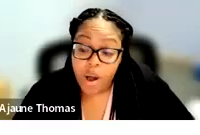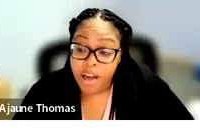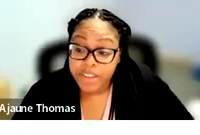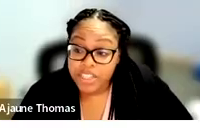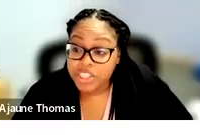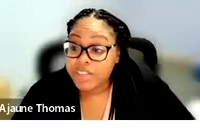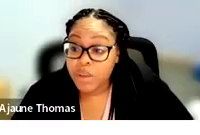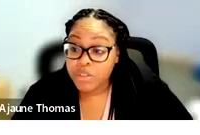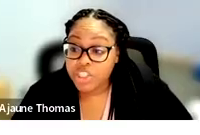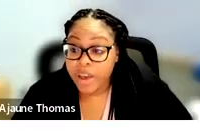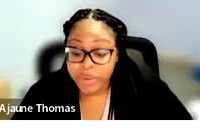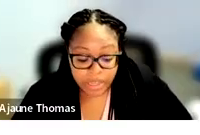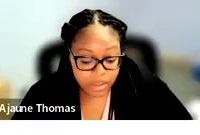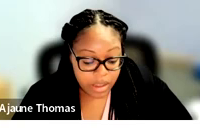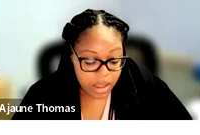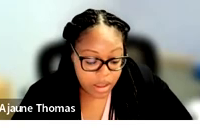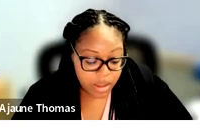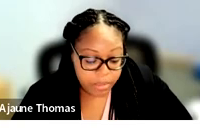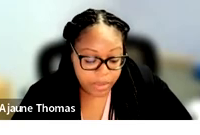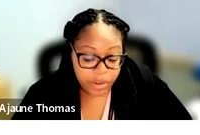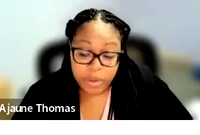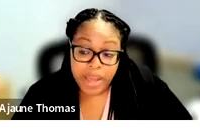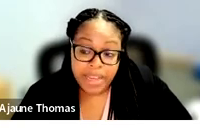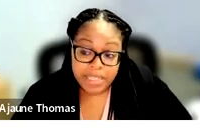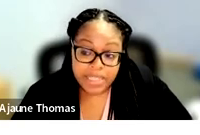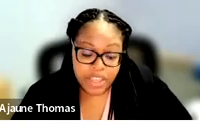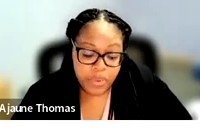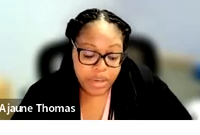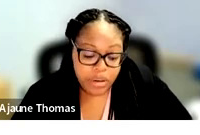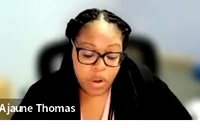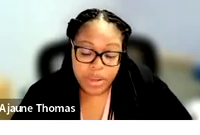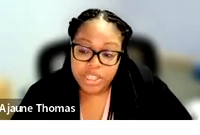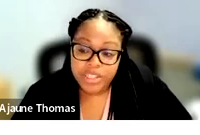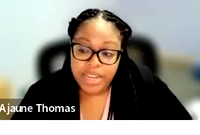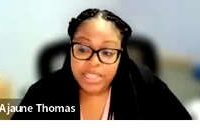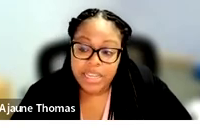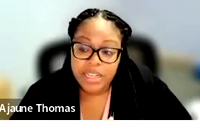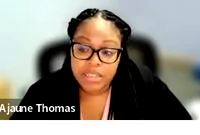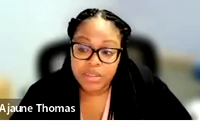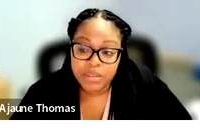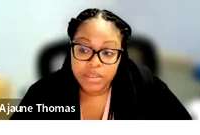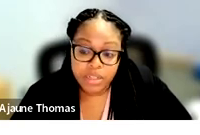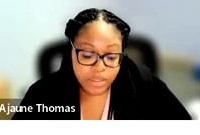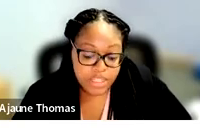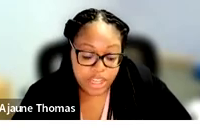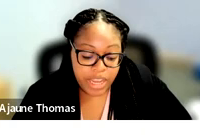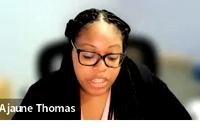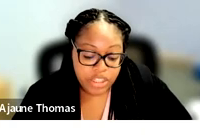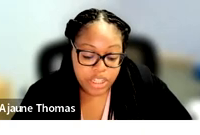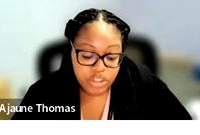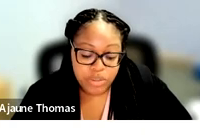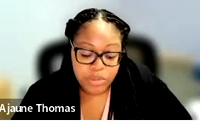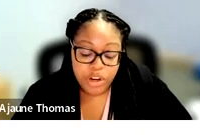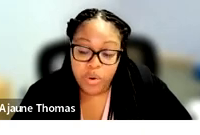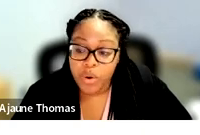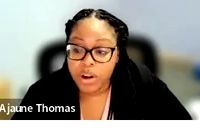So coughing, if someone's shouting, your appliances, like you can go into your settings and literally change